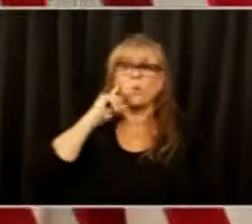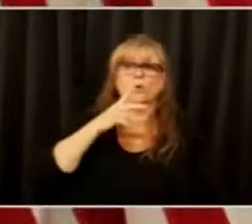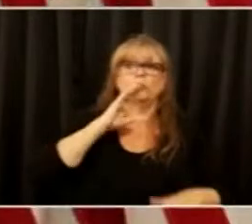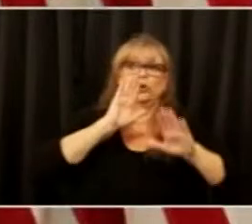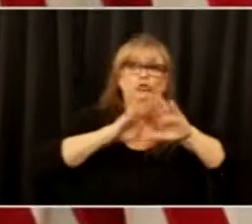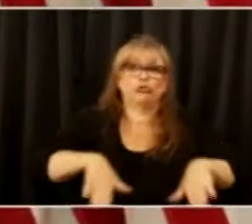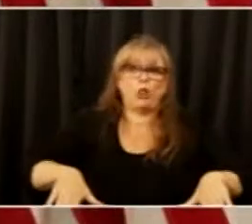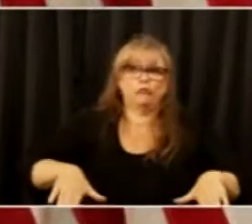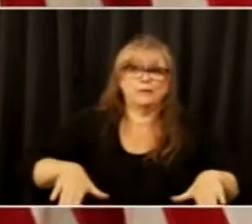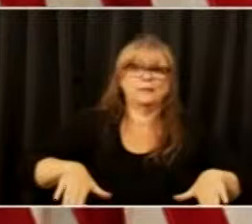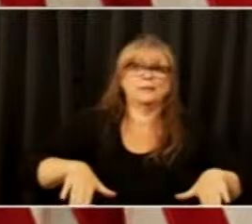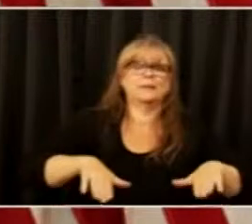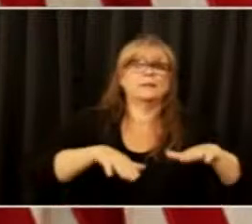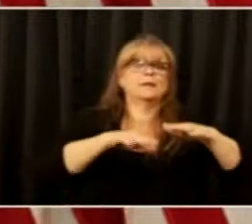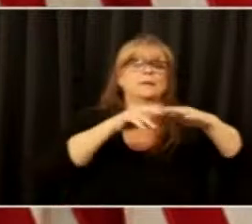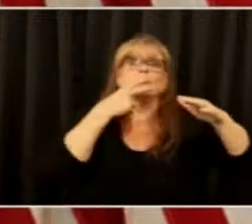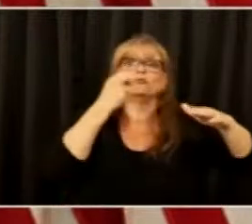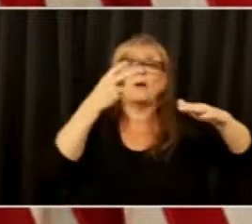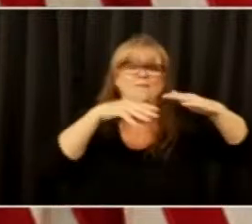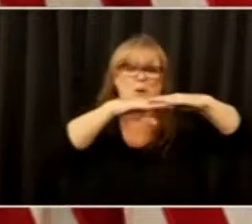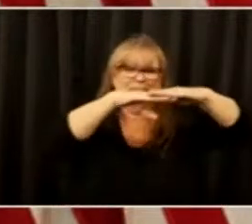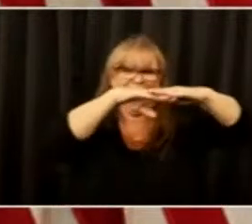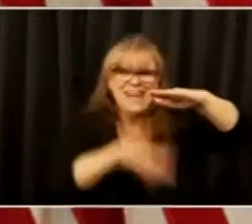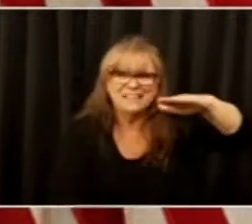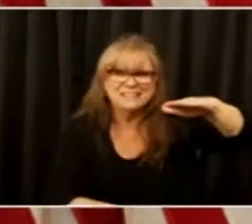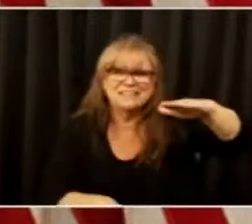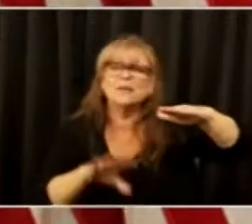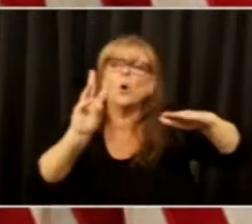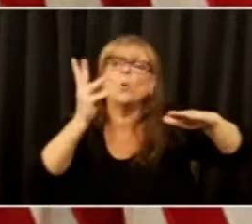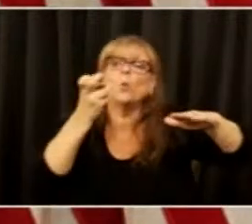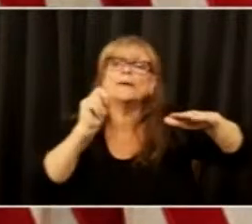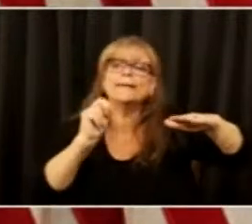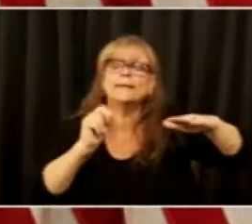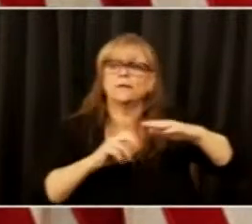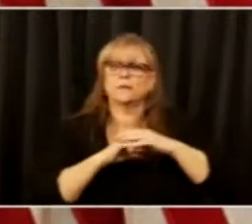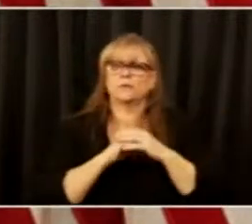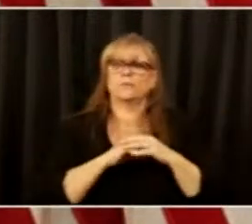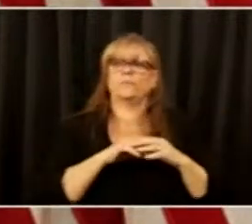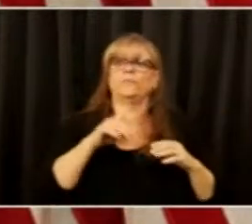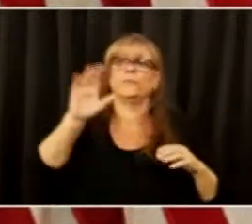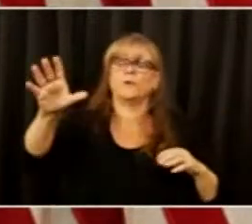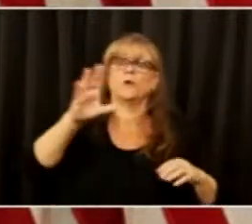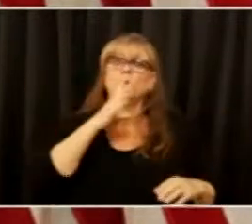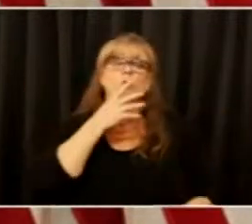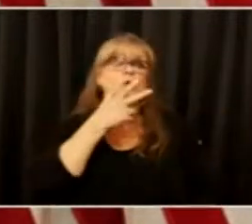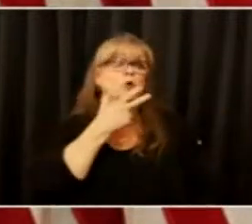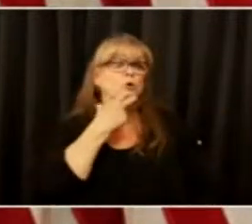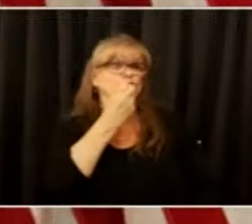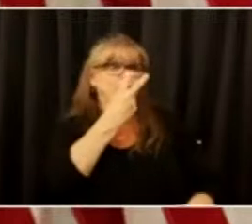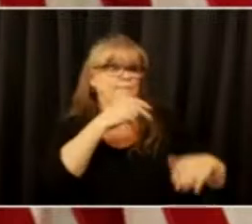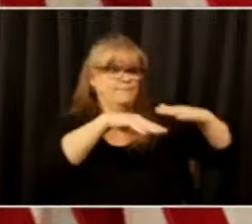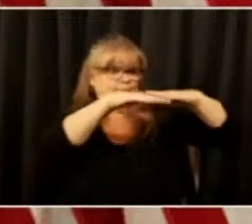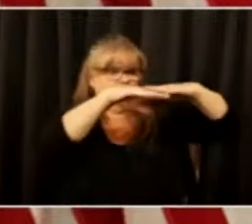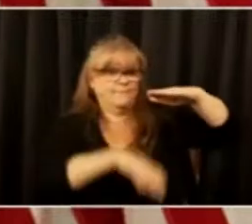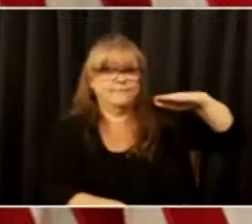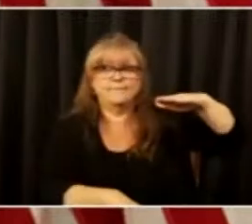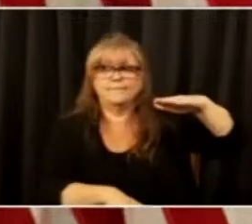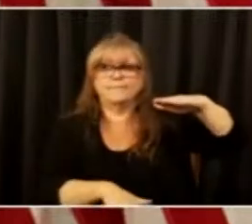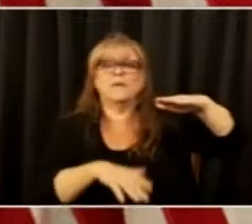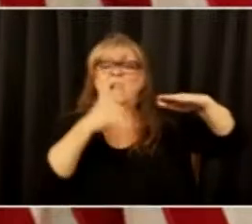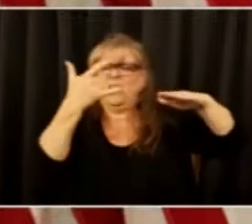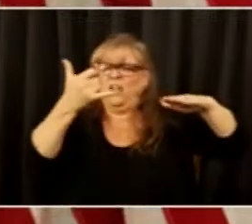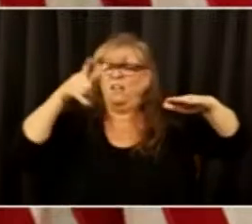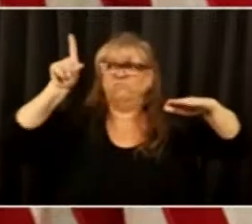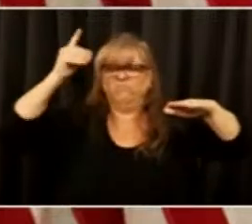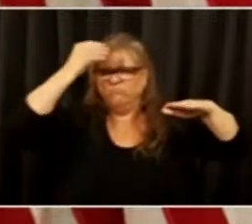months? Yeah, so for our under 12-year-old population, there are some studies that are currently underway